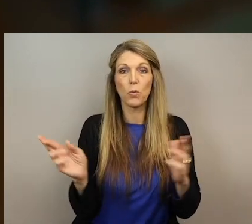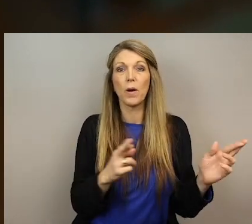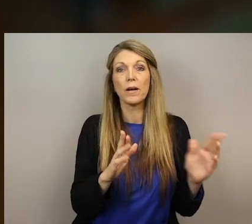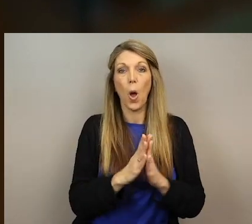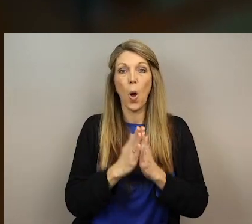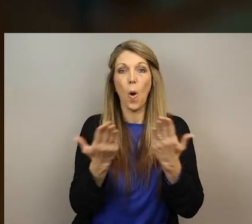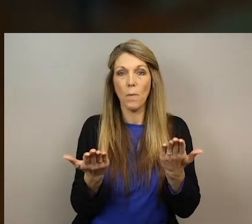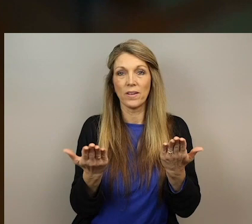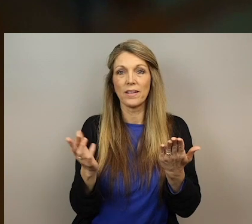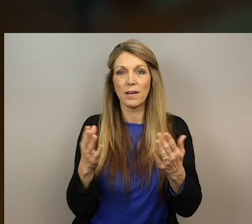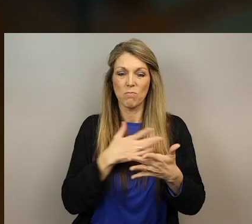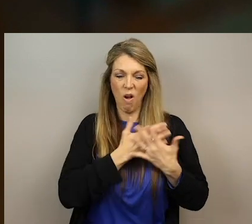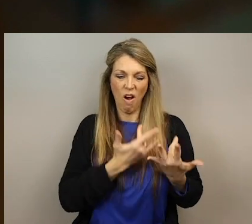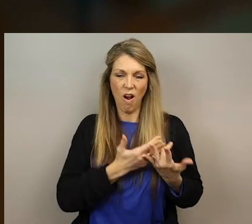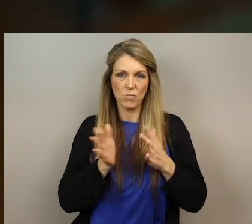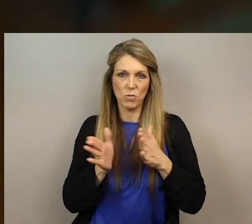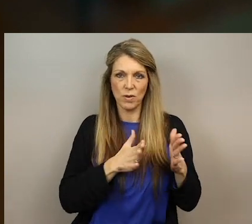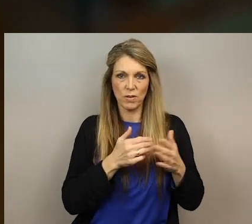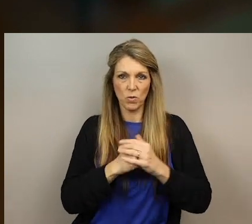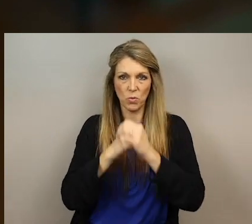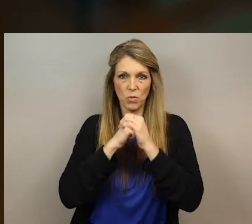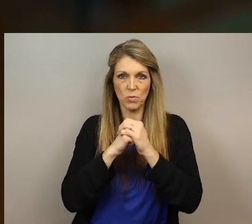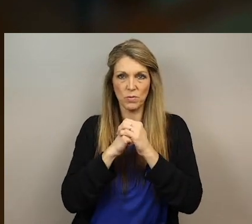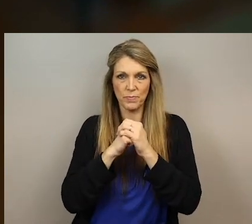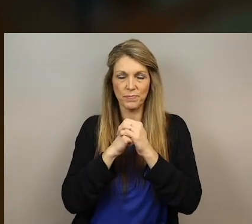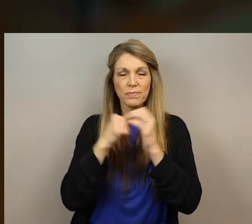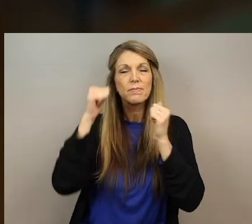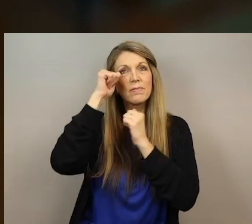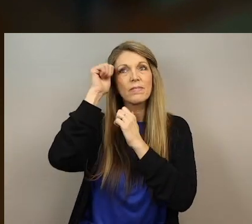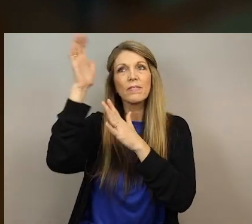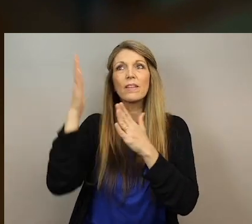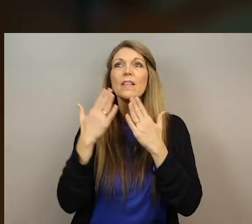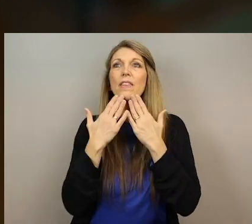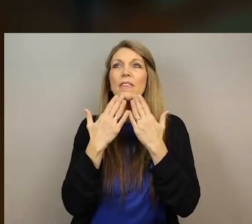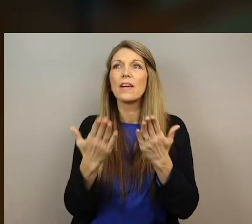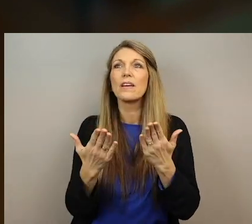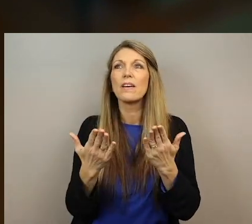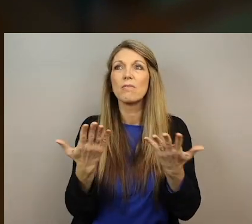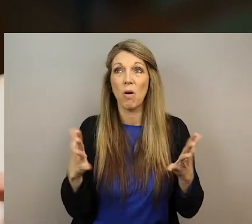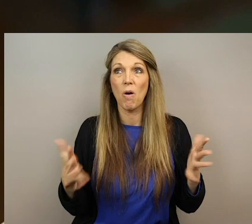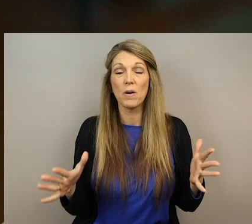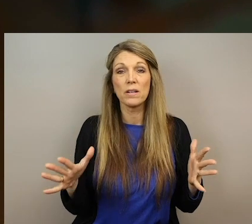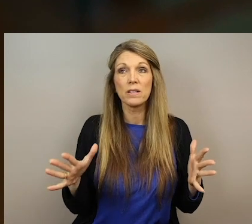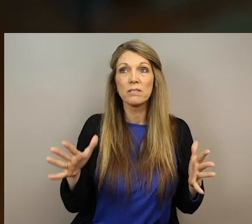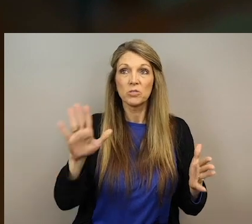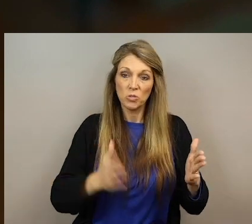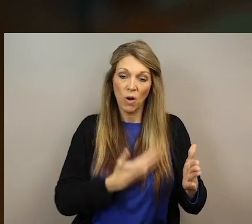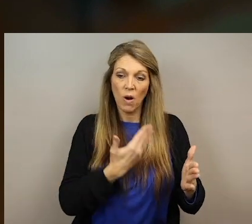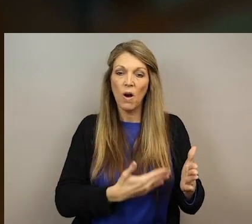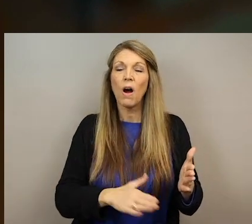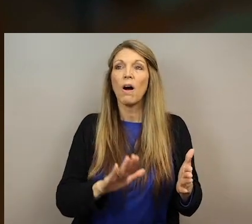worship him that way. But let's just prepare our hearts for worship this morning. Father, we thank you. Thank you, as we've already heard sung this